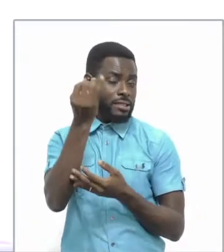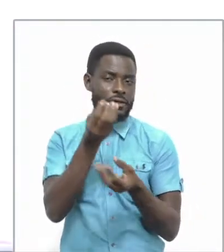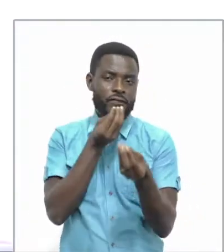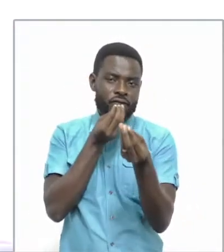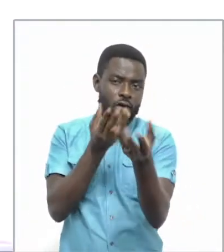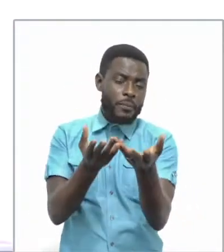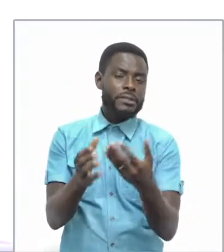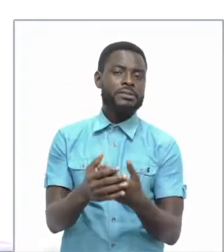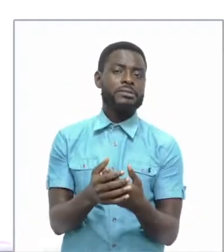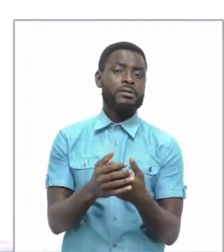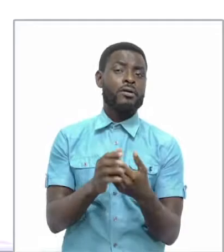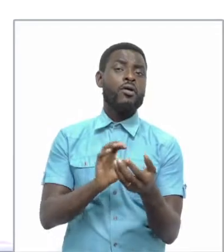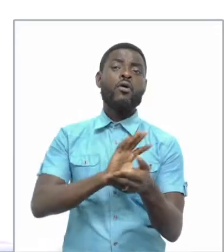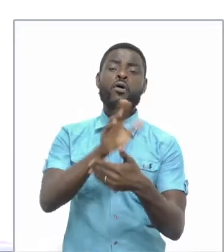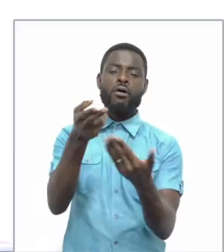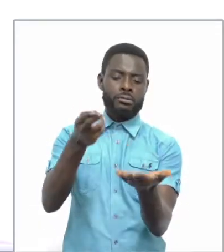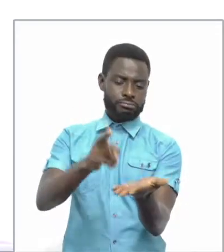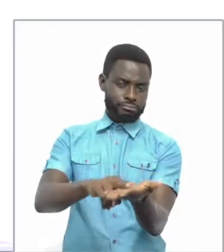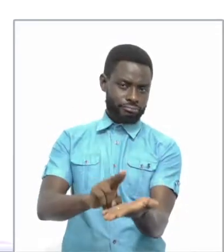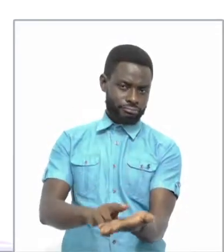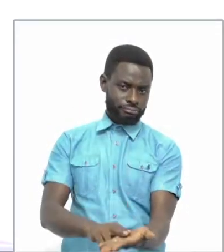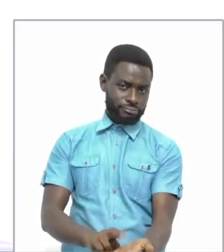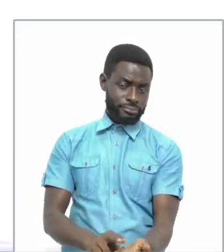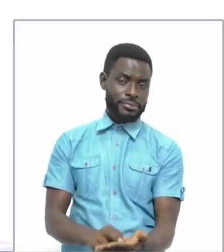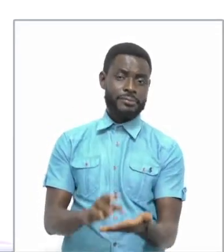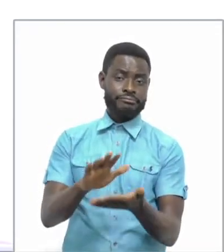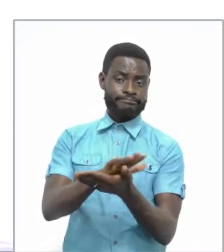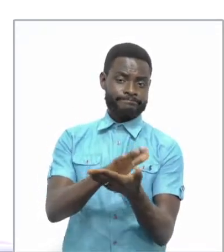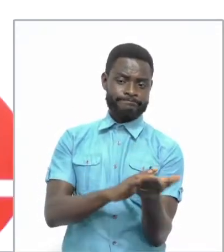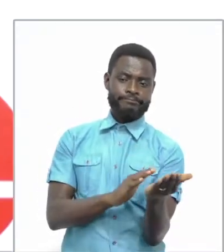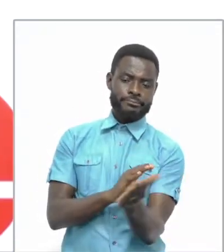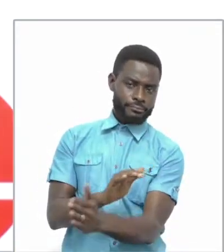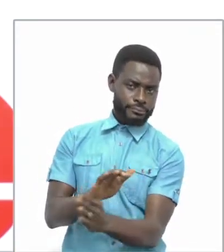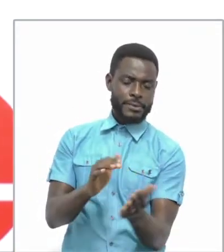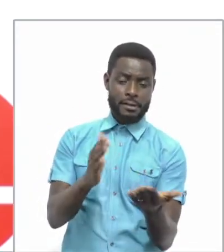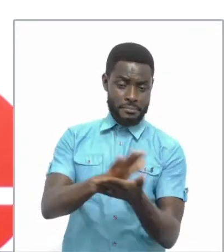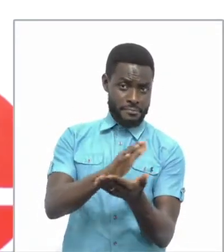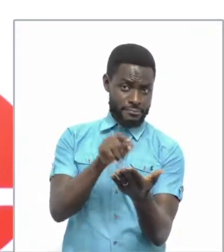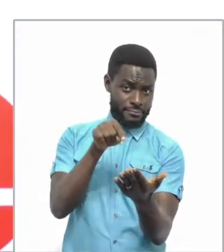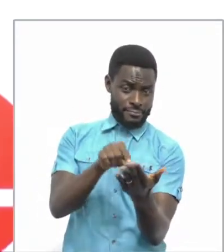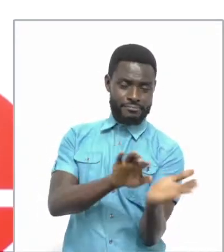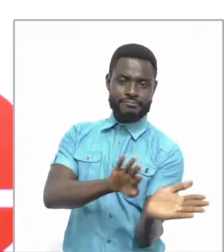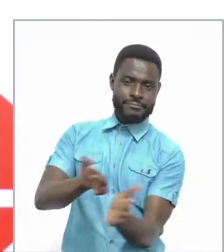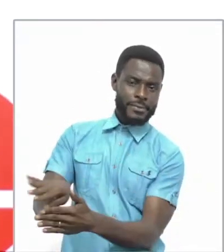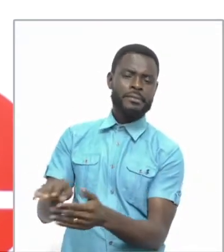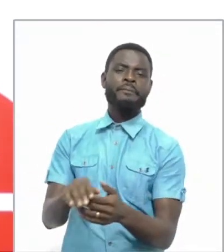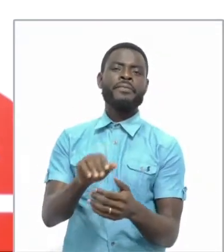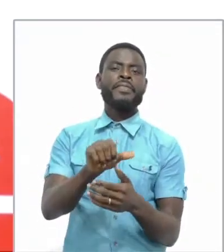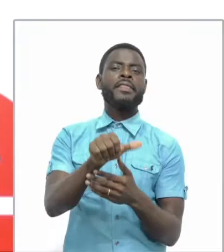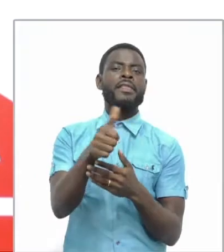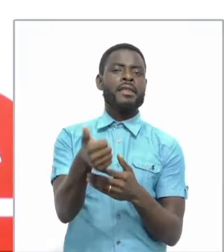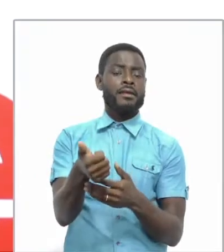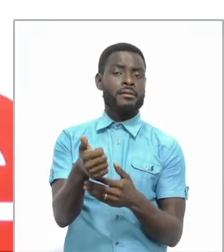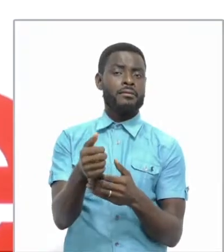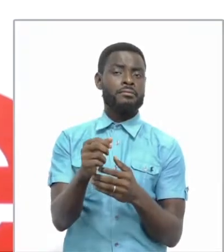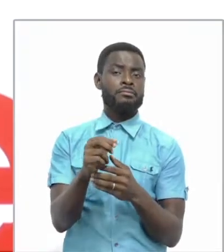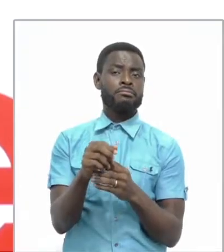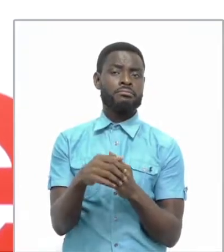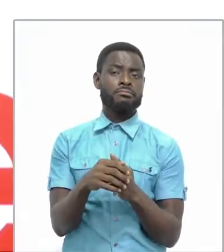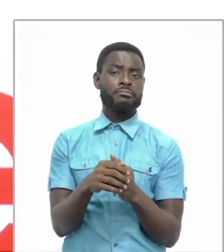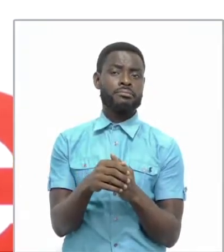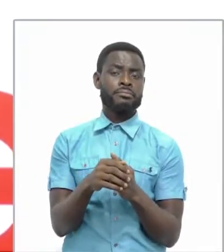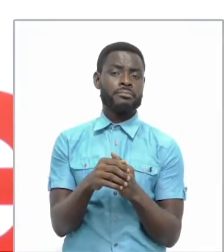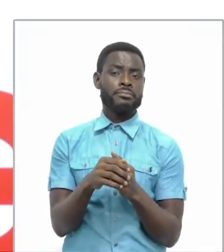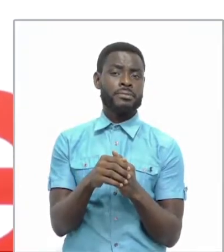information. Put those sheets down. Just put those sheets down. Put it aside. And then take a look at the